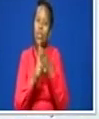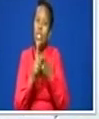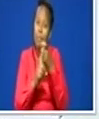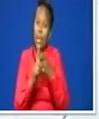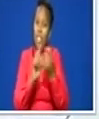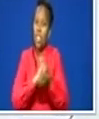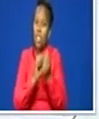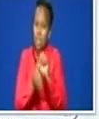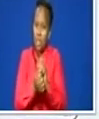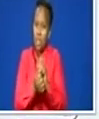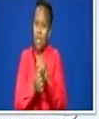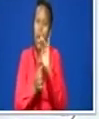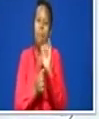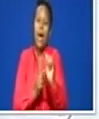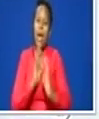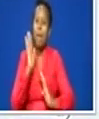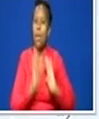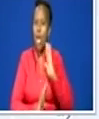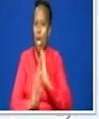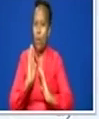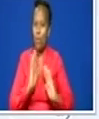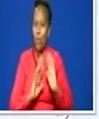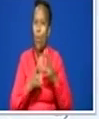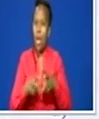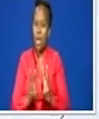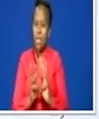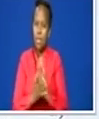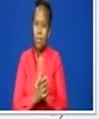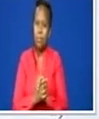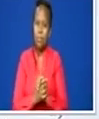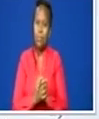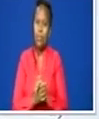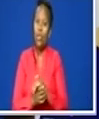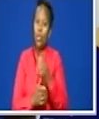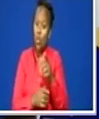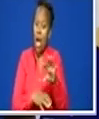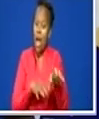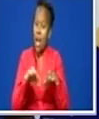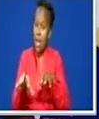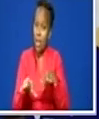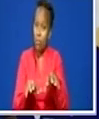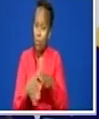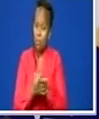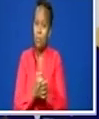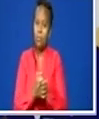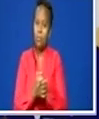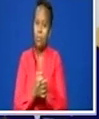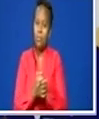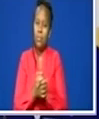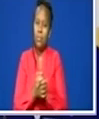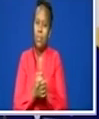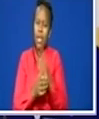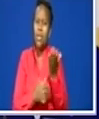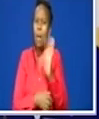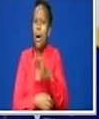temperature changes by behavioral means. So you are a homeotherm. Oh, that's why back